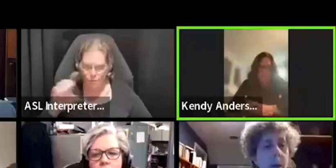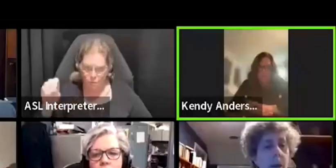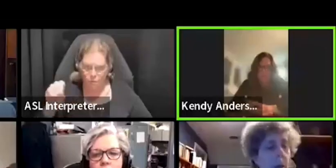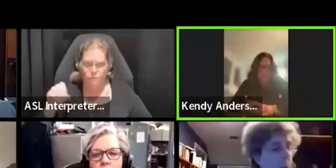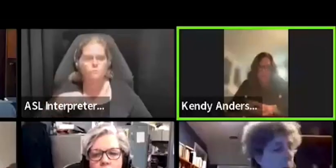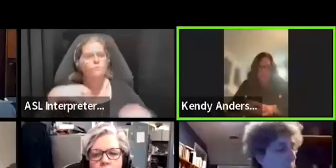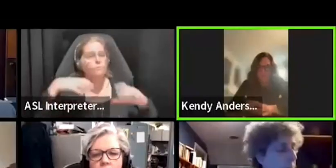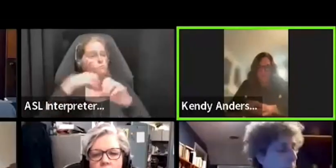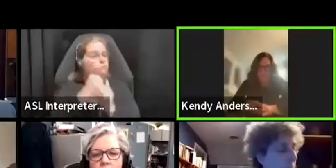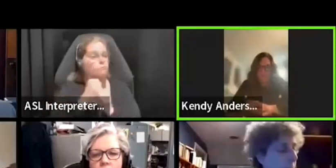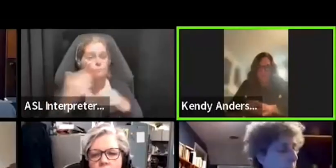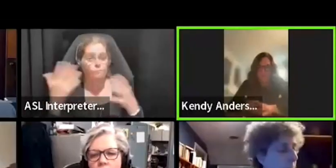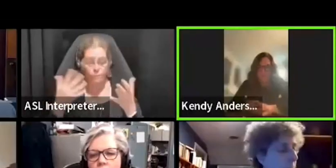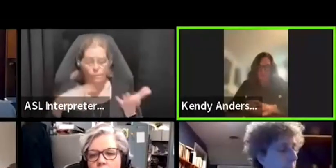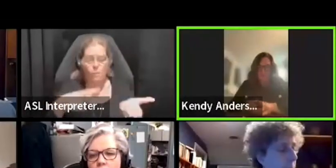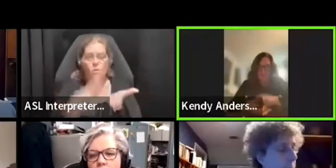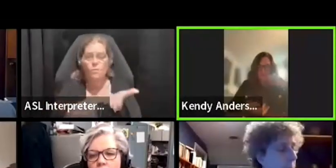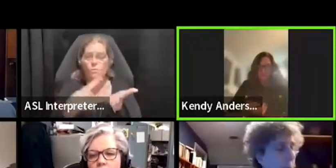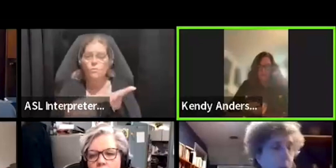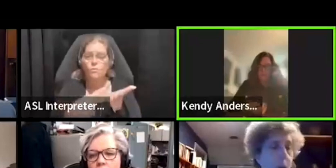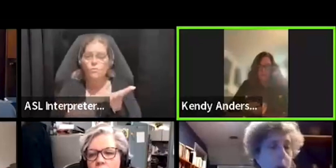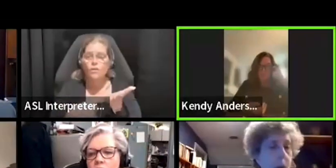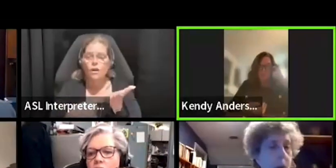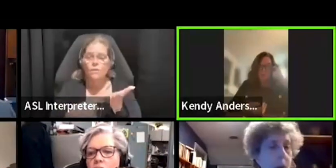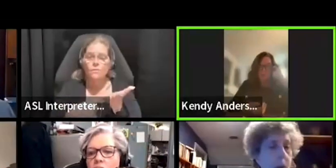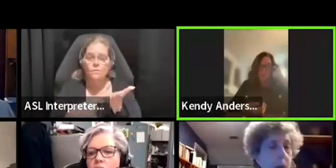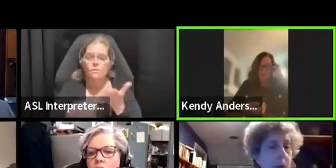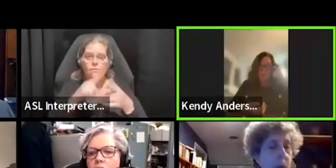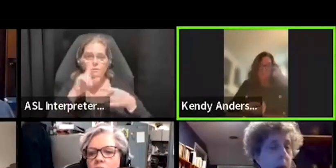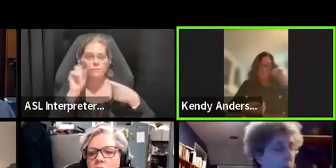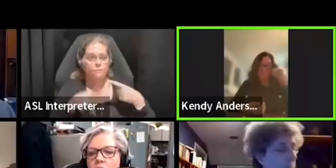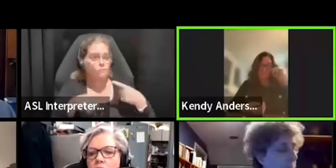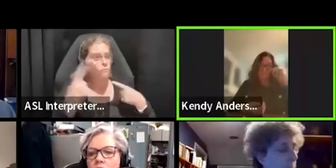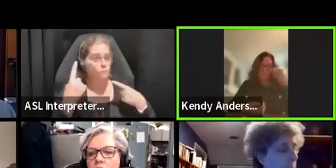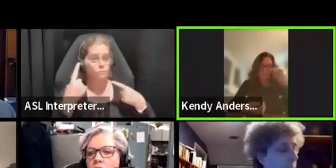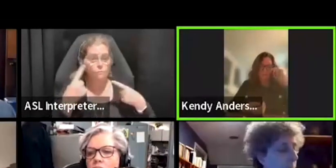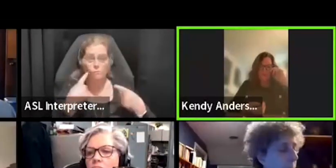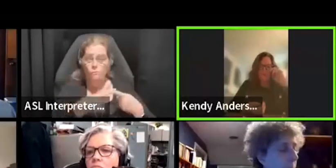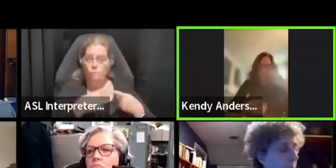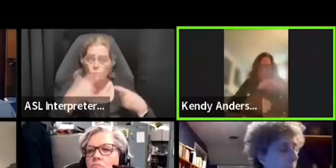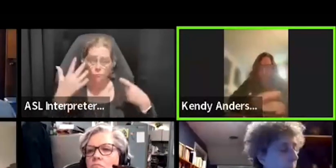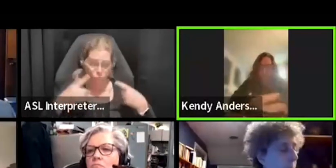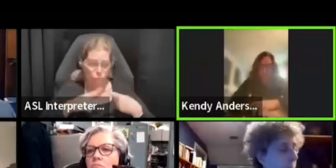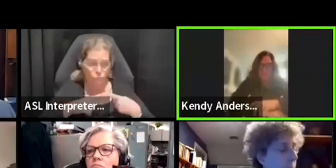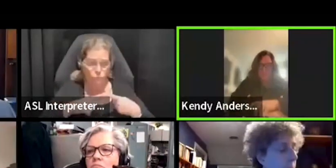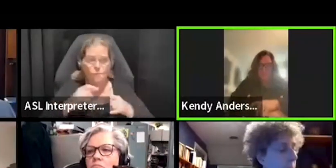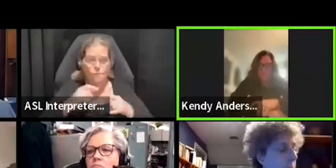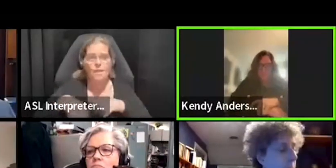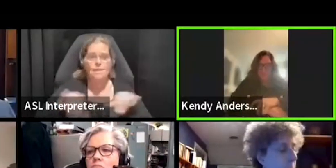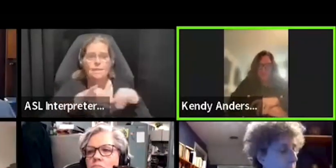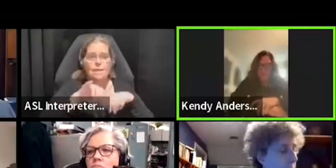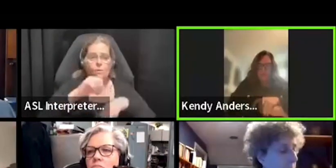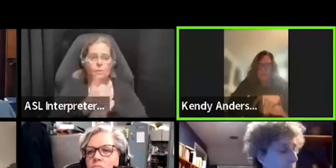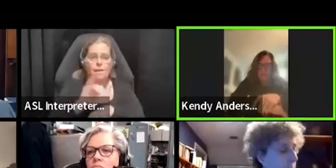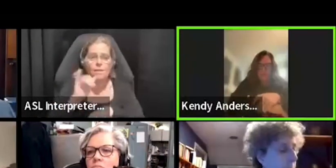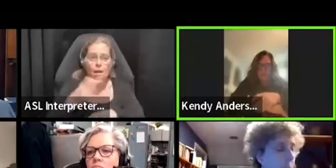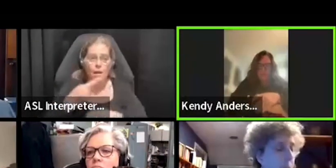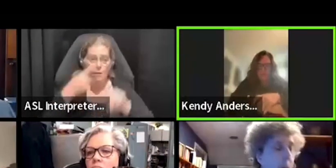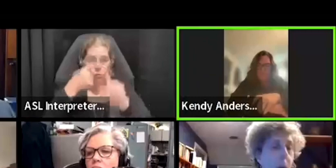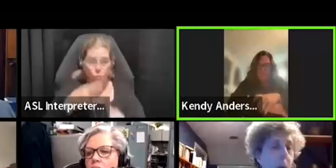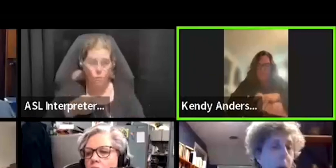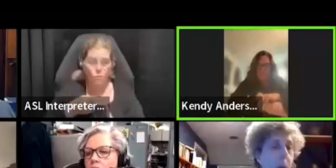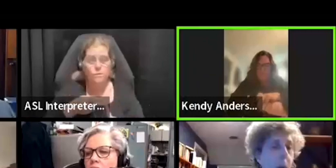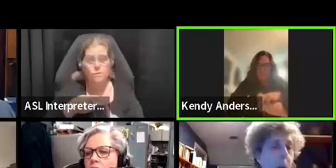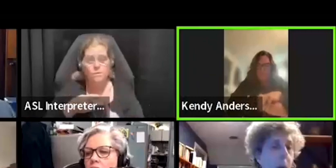we talked about under question 1, the standards-based IEP goals, and that we're